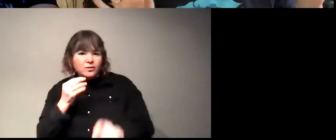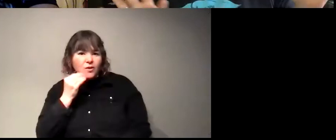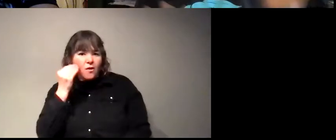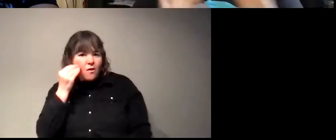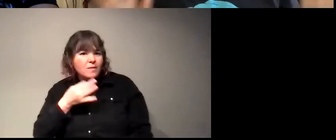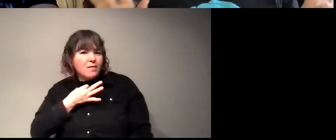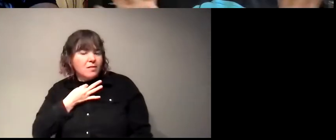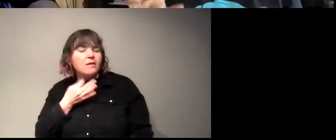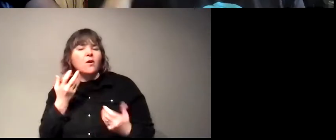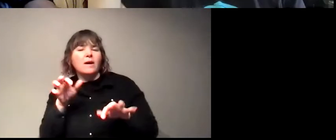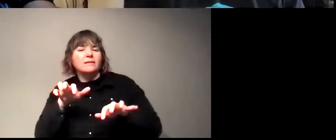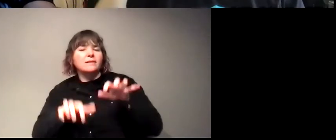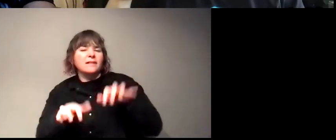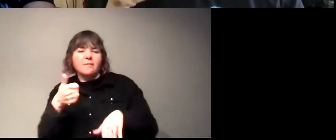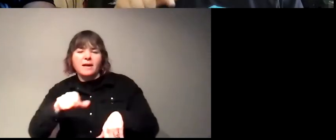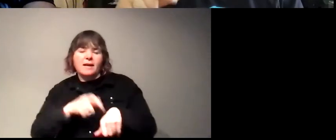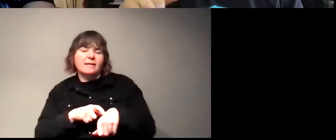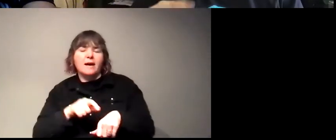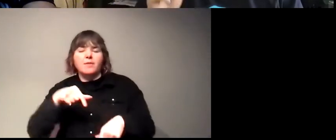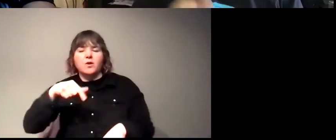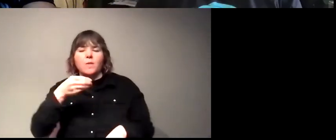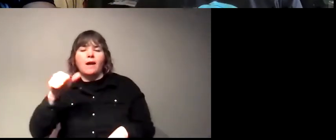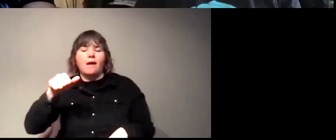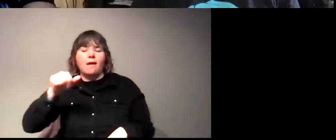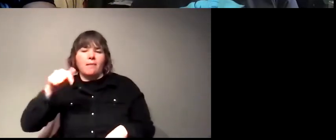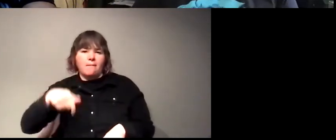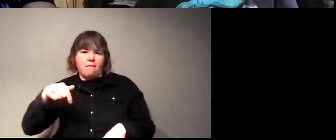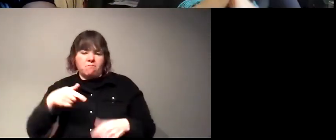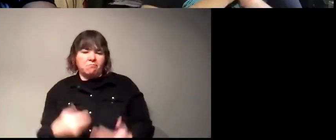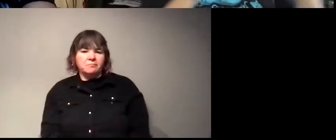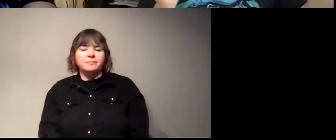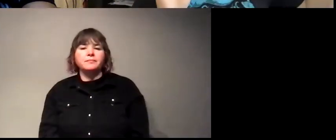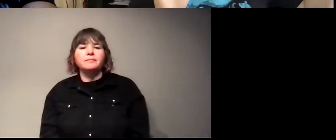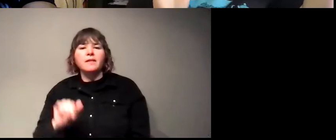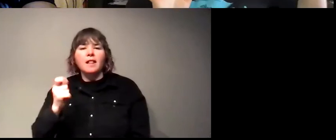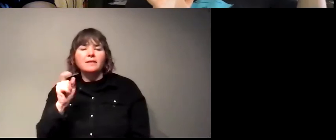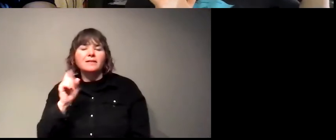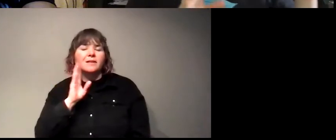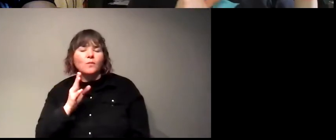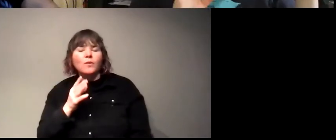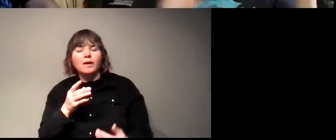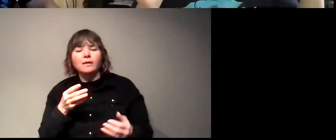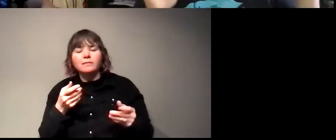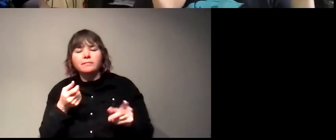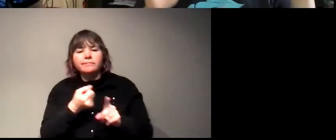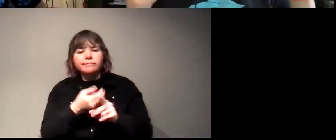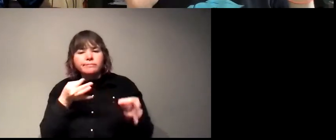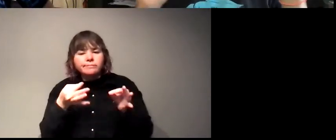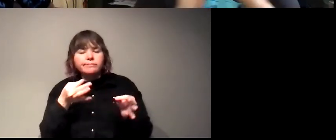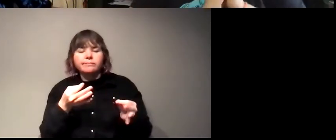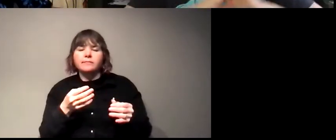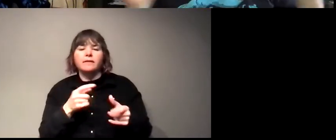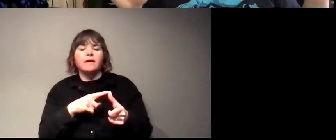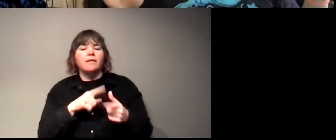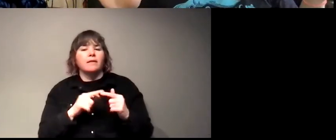please submit them whenever you want using the Q&A function at the bottom. Alexi's going to go through some stuff with us, and